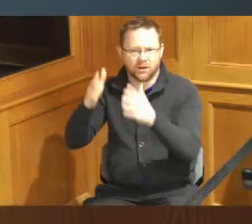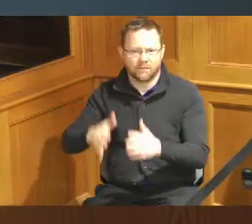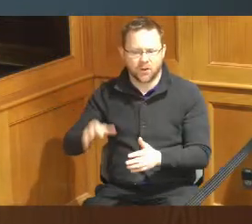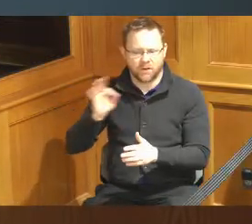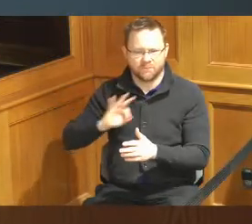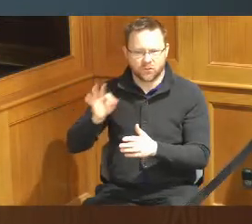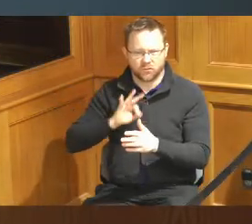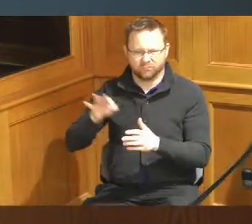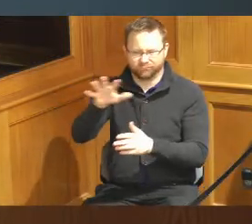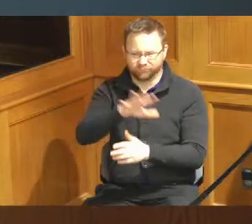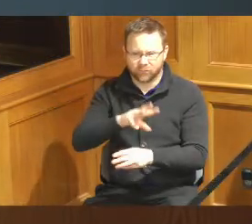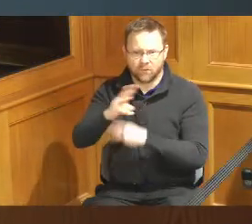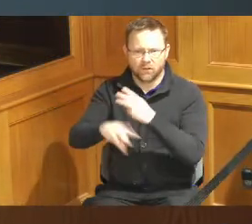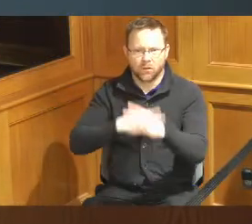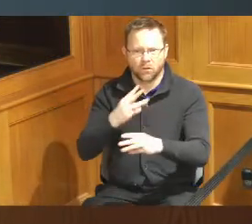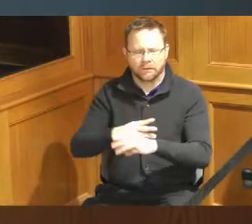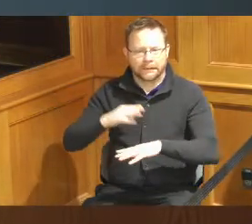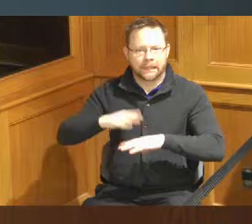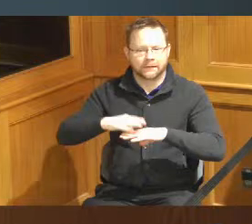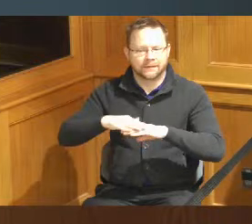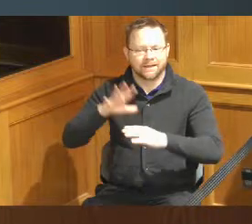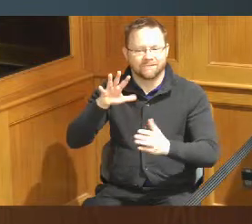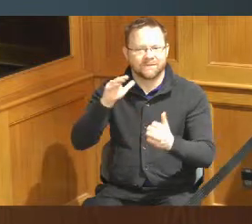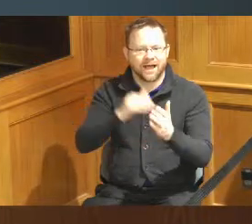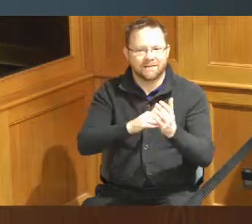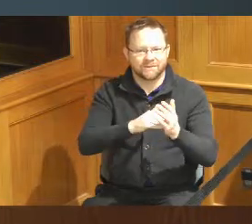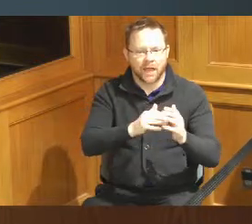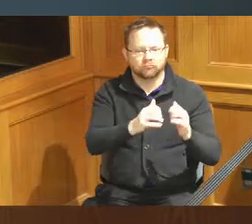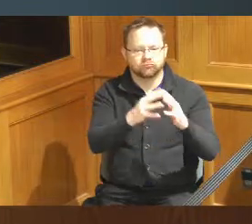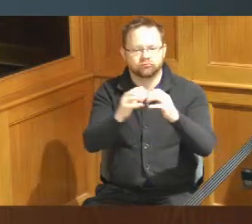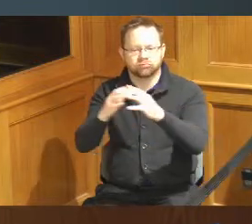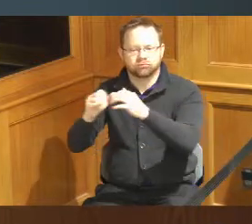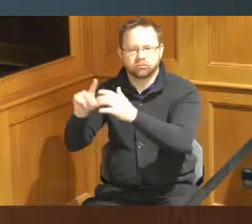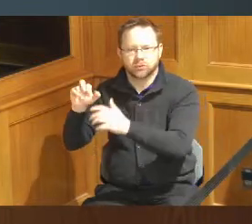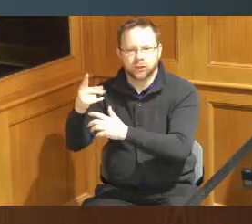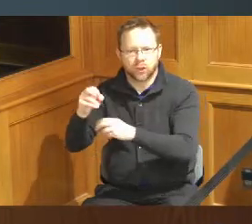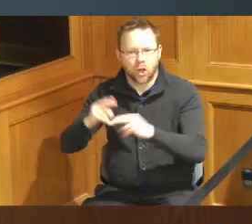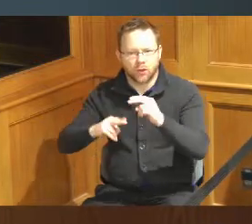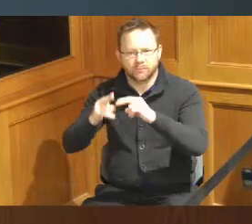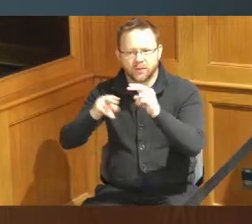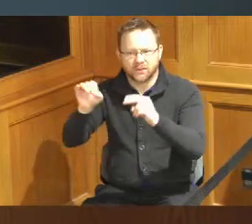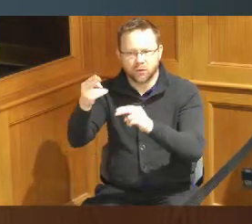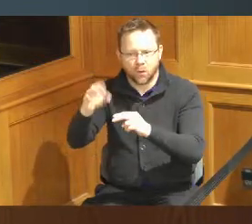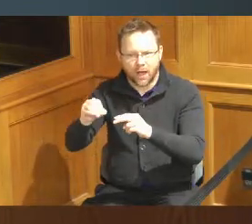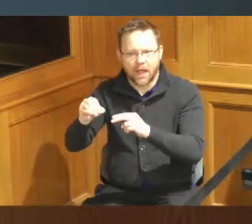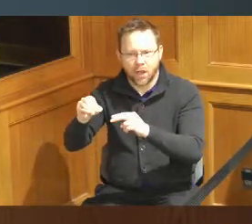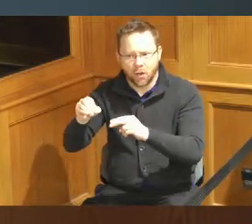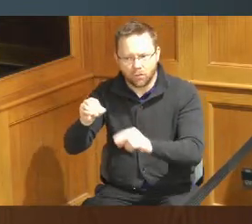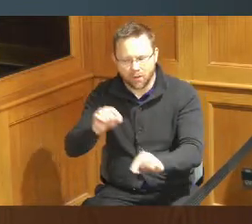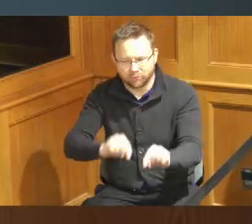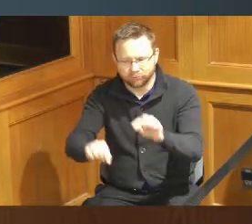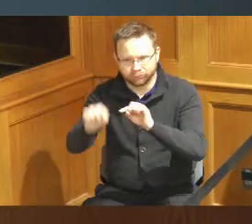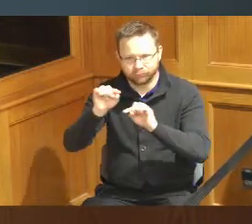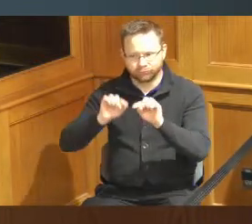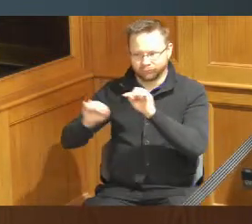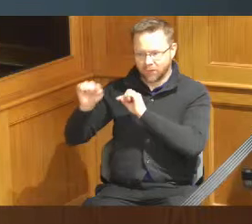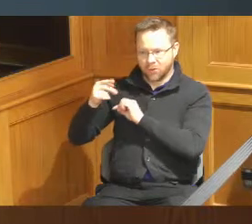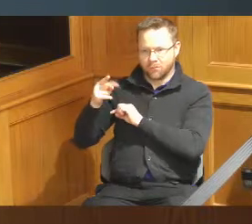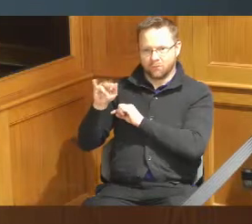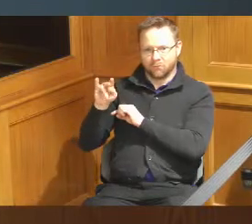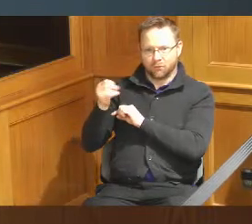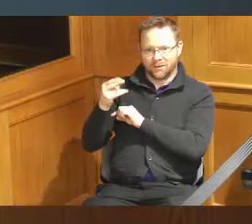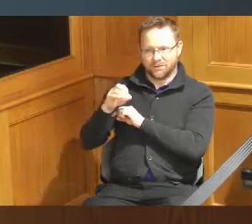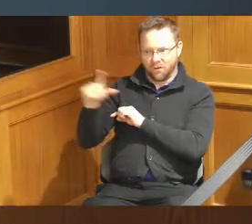world. At least 5,000 lodges in Ohio alone can trace their lineage back to the original Prince